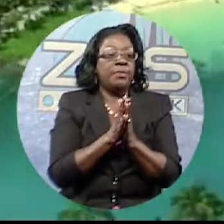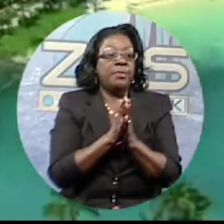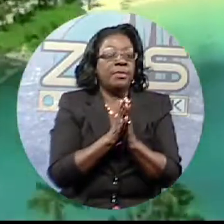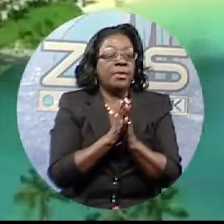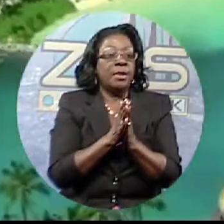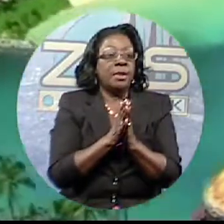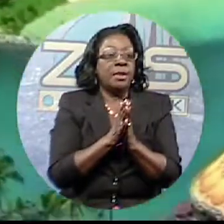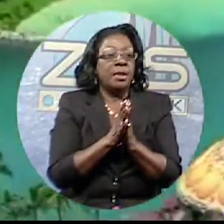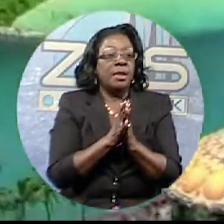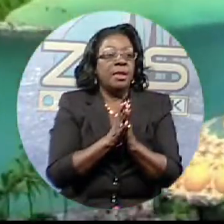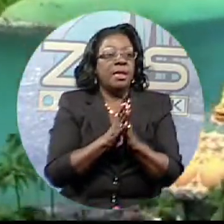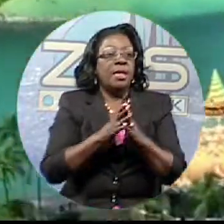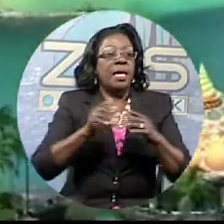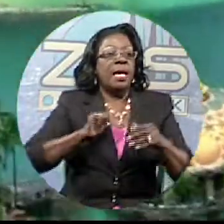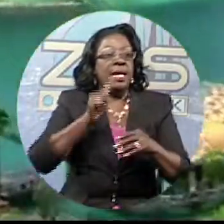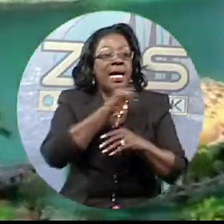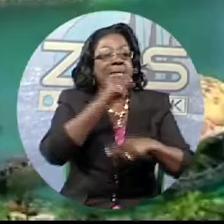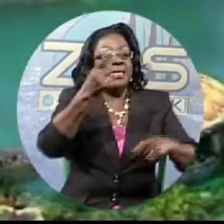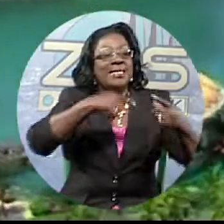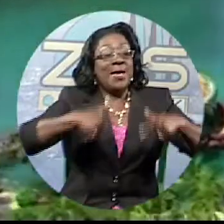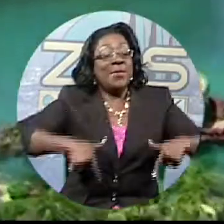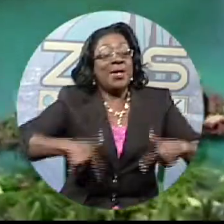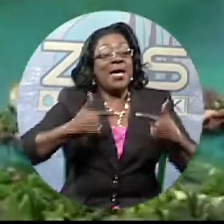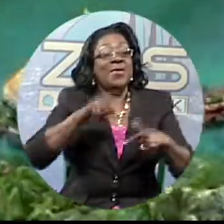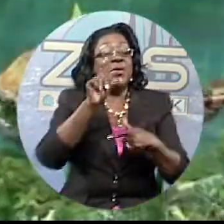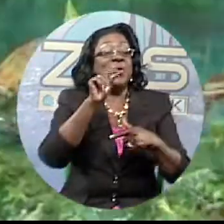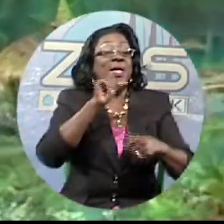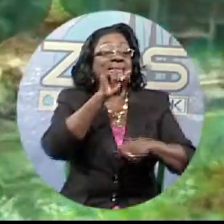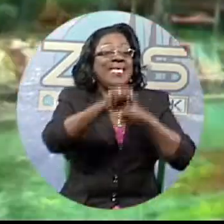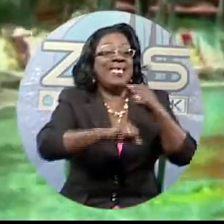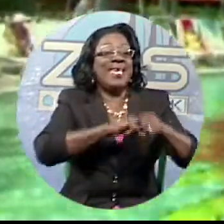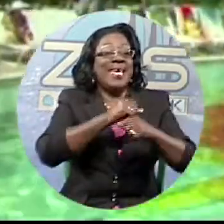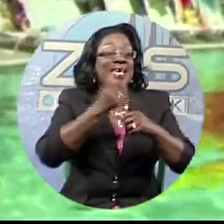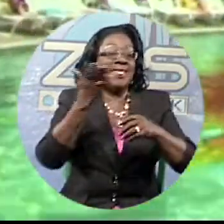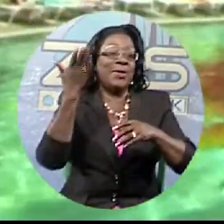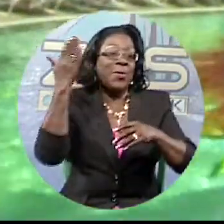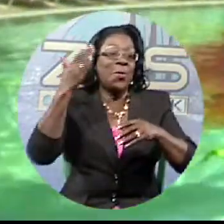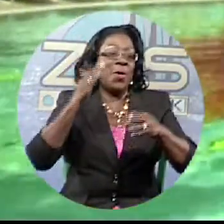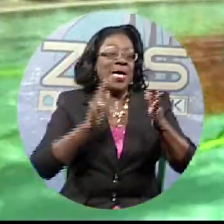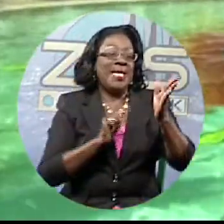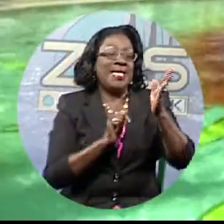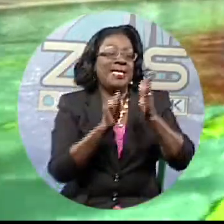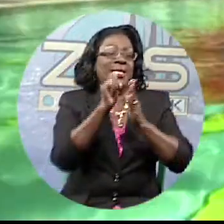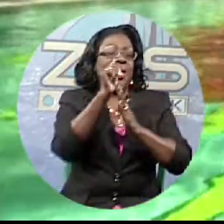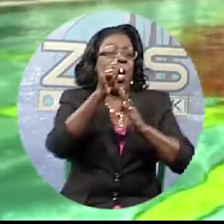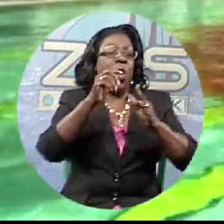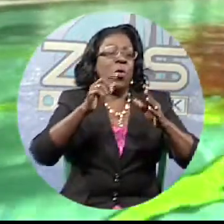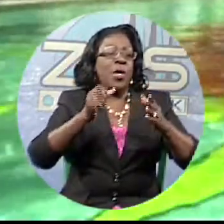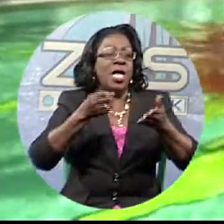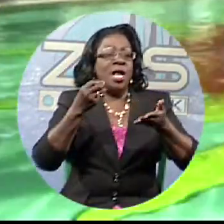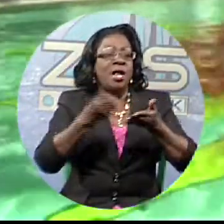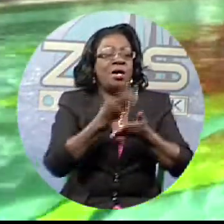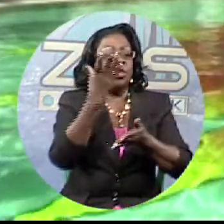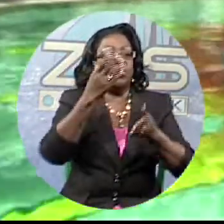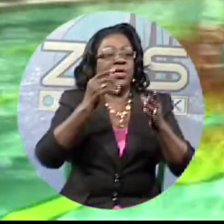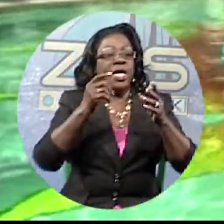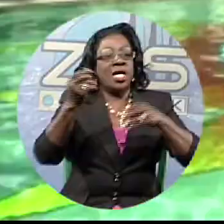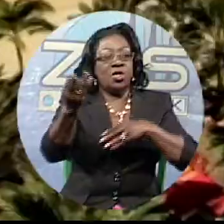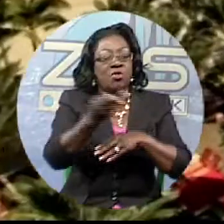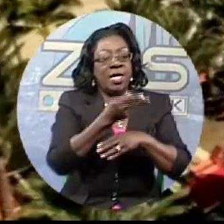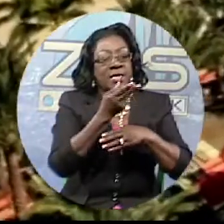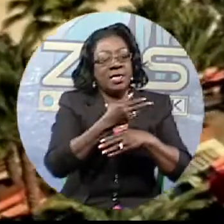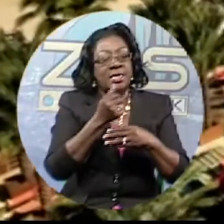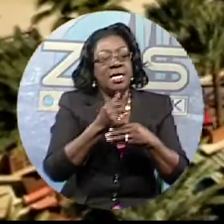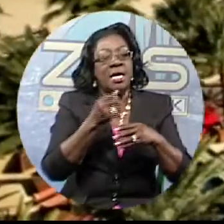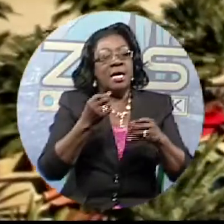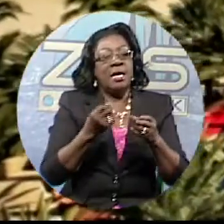Legend which came to life 20 years ago. Atlantis, this towering luxury attraction representing the single largest